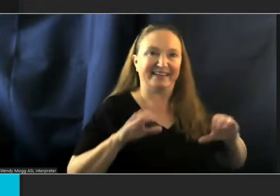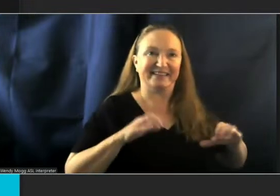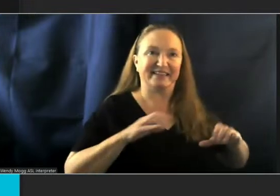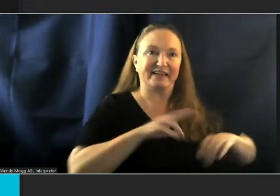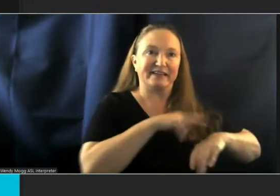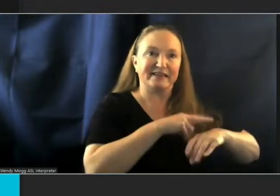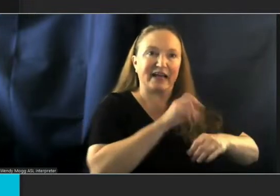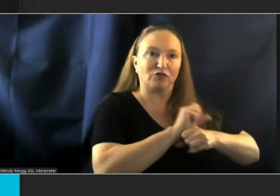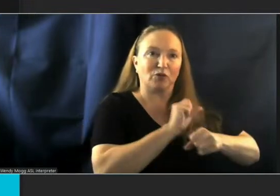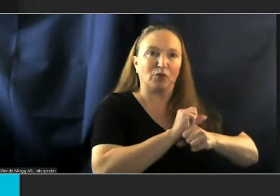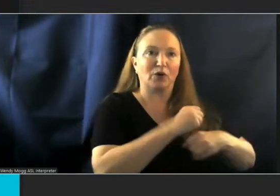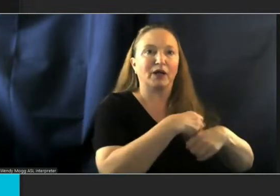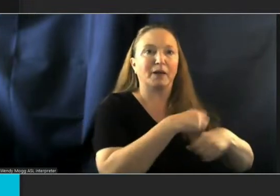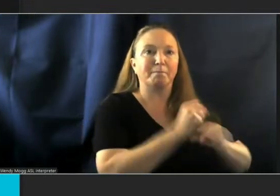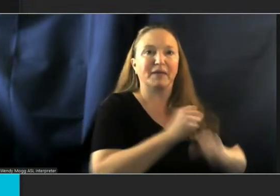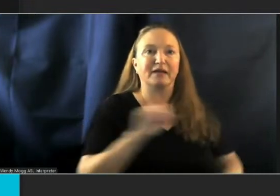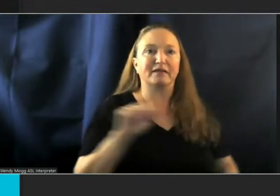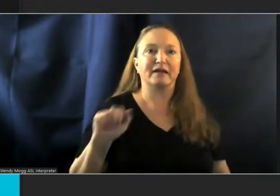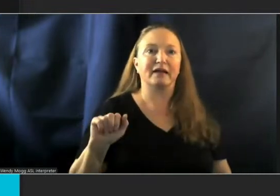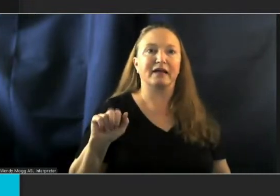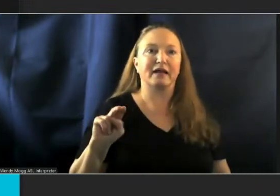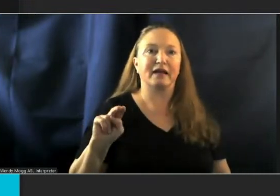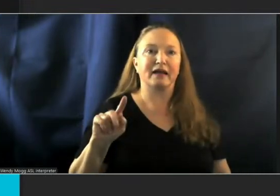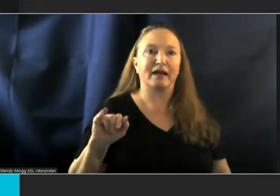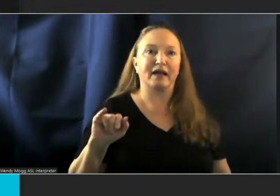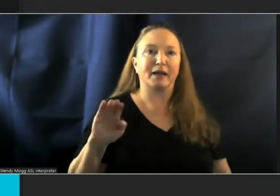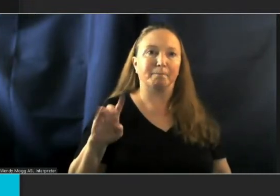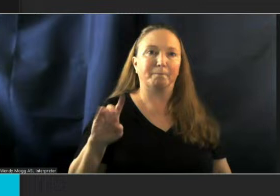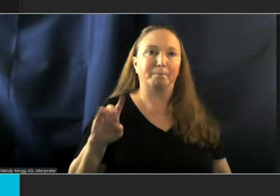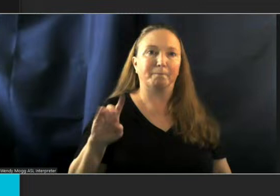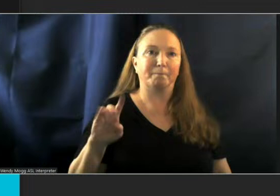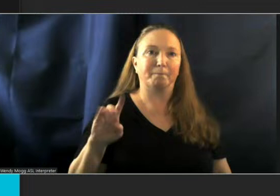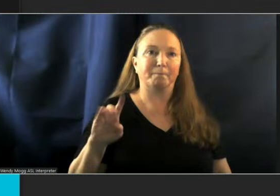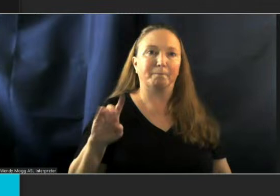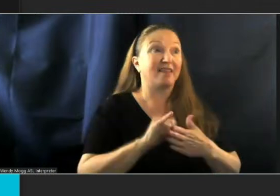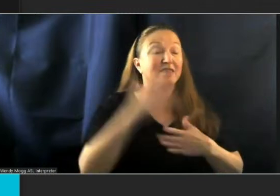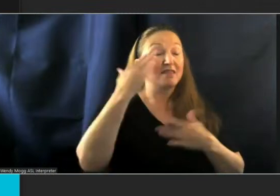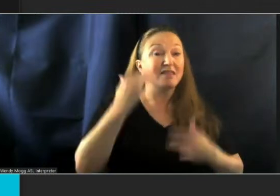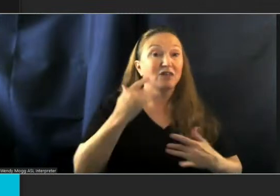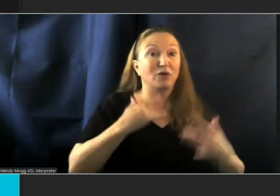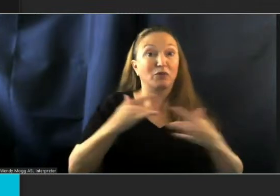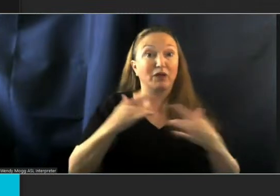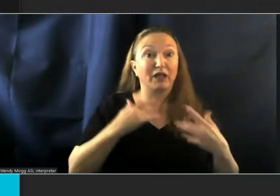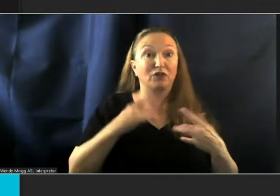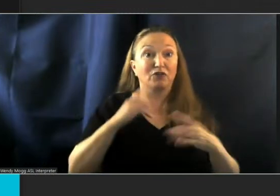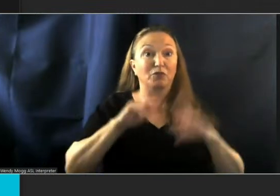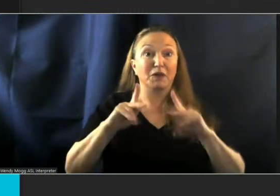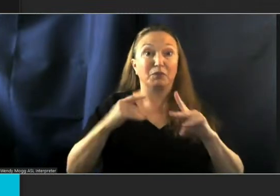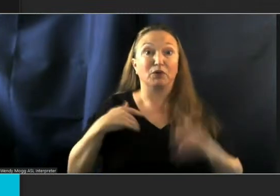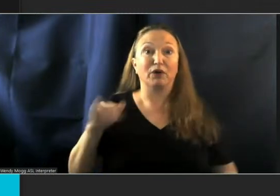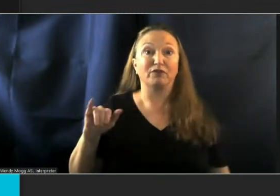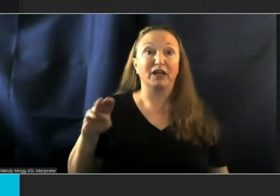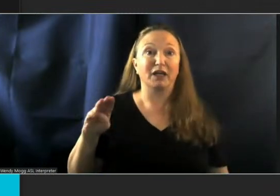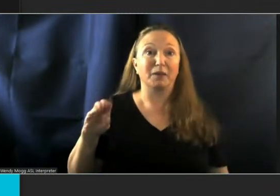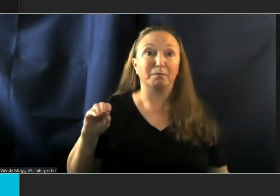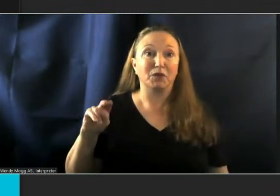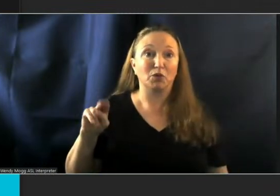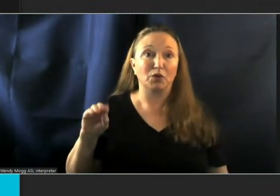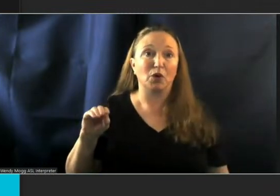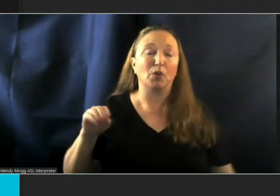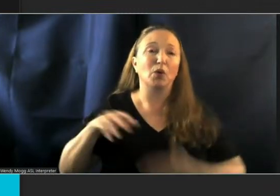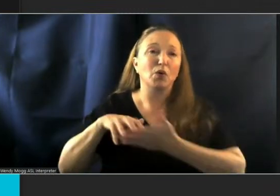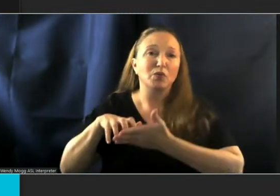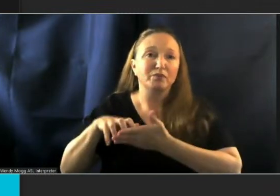antibodies. This is why we are concerned about immunocompromised people and the elderly, because